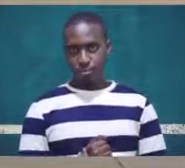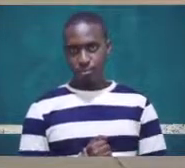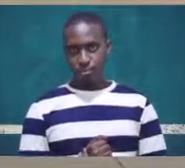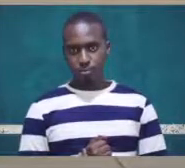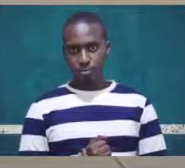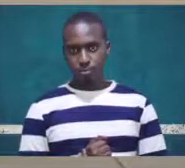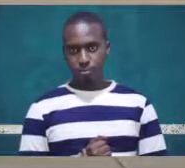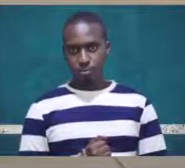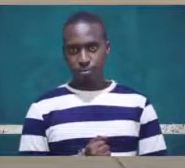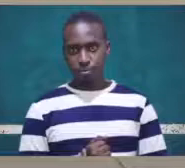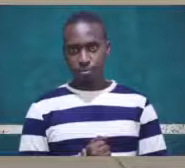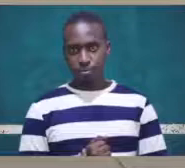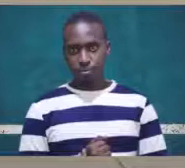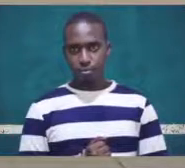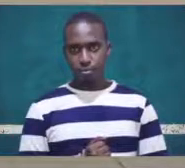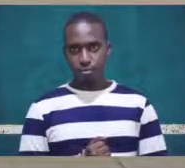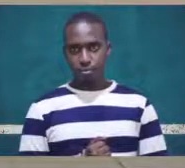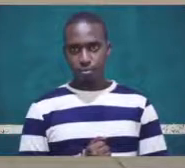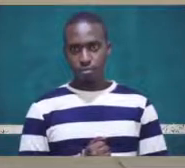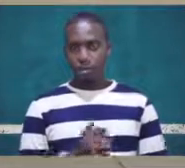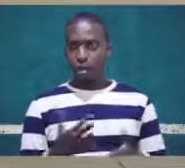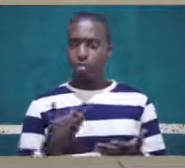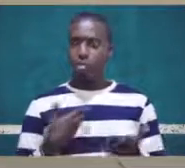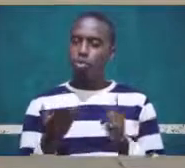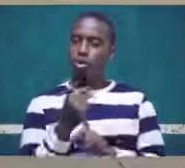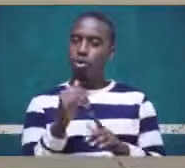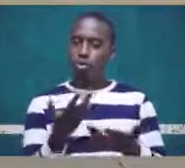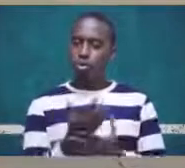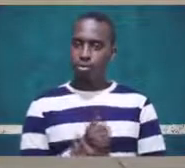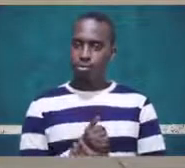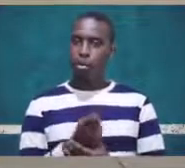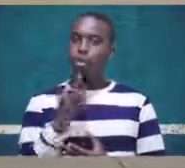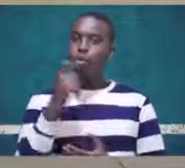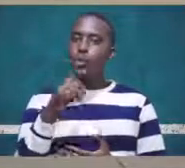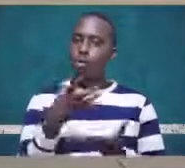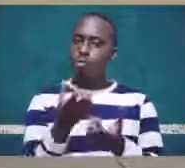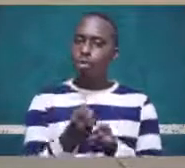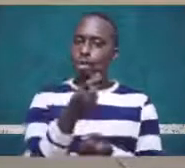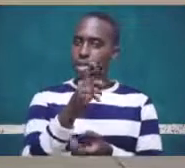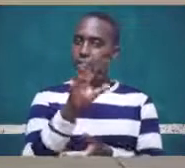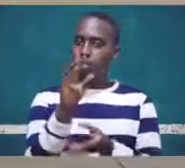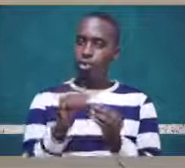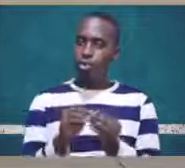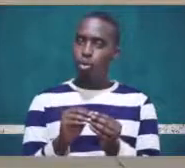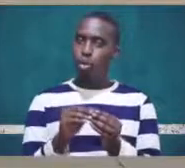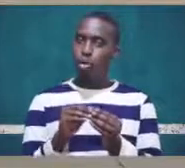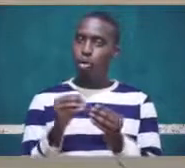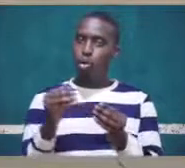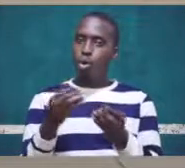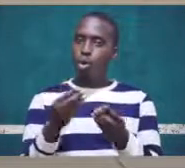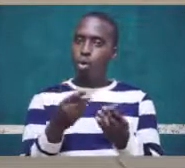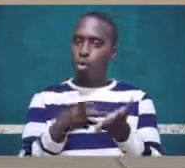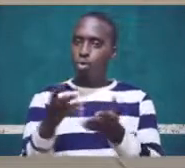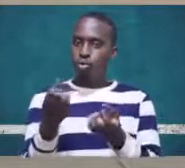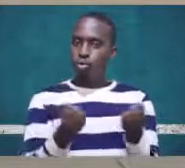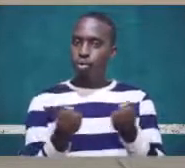of tax. How do we get it? You have to take this total cost of the car, which is